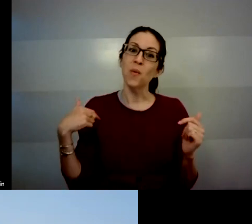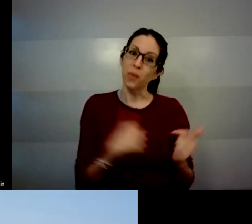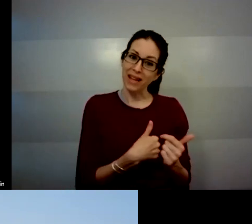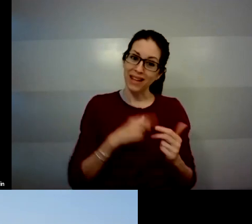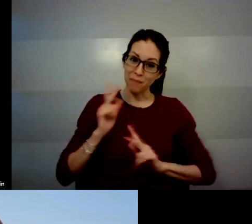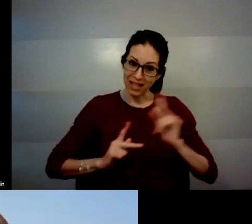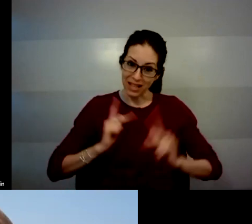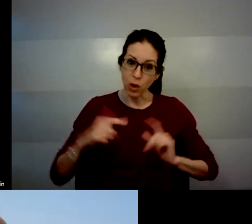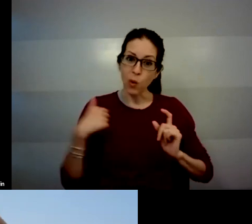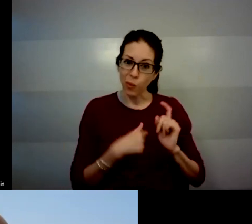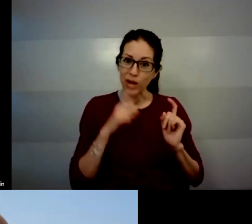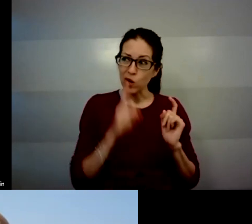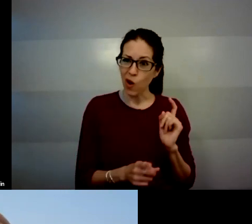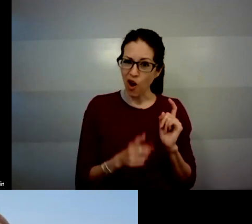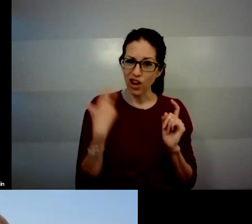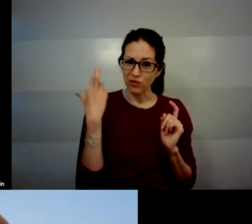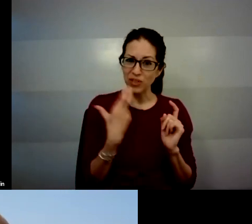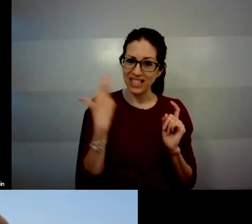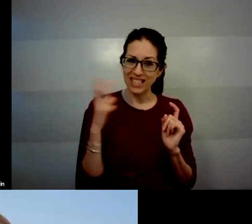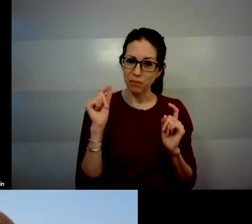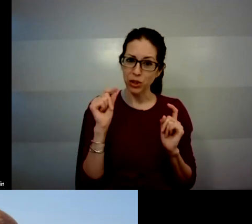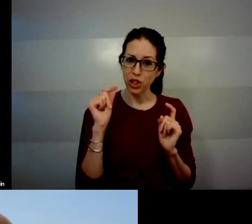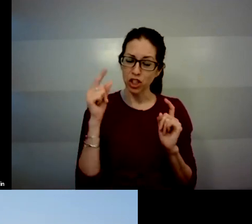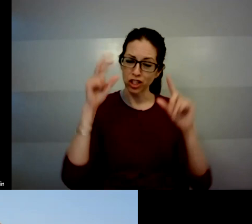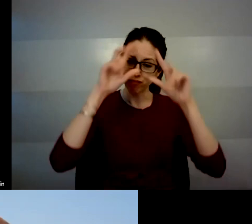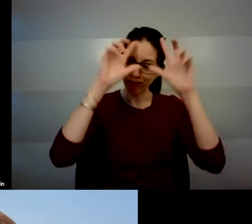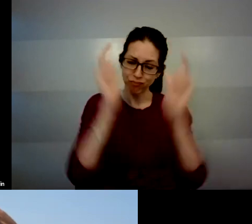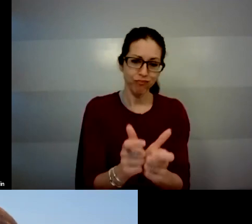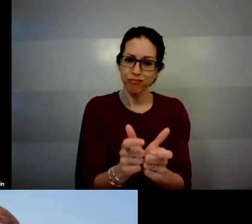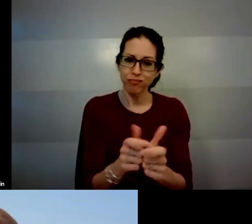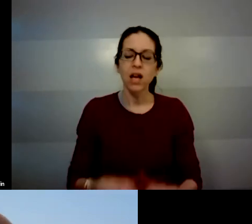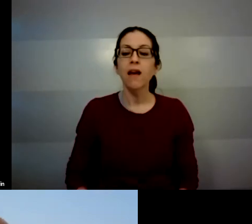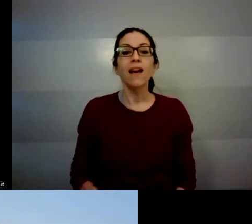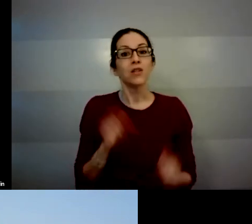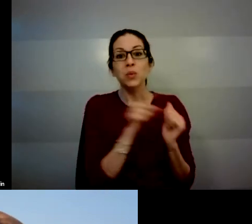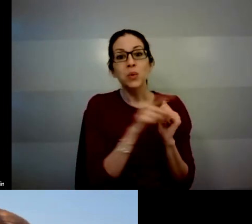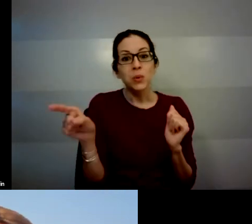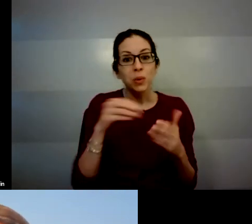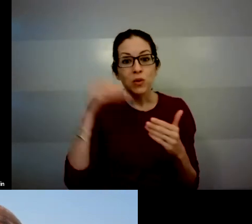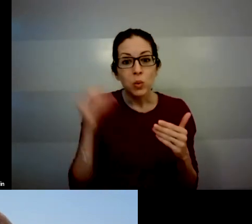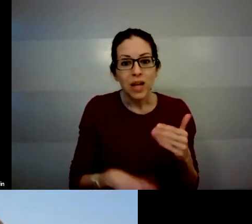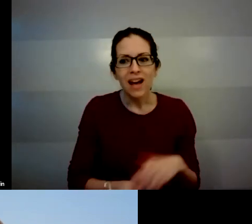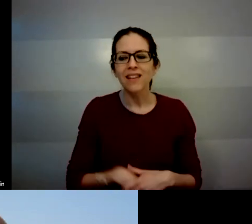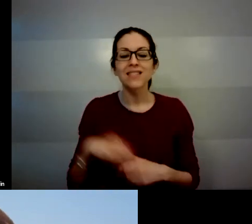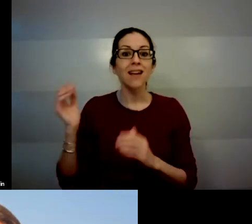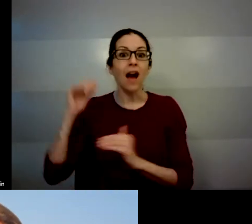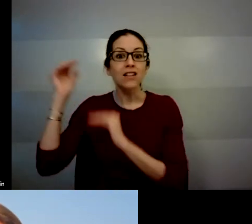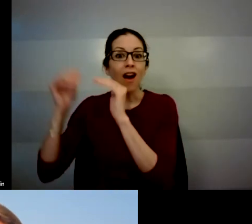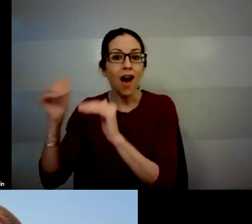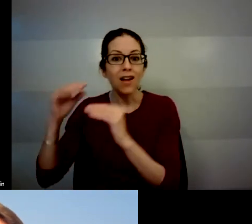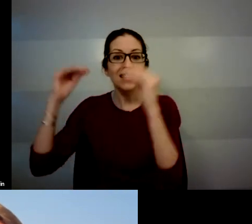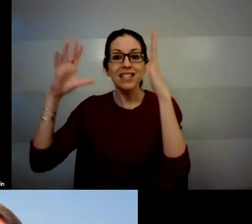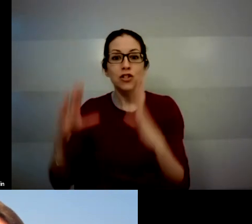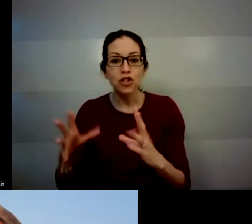these birds are going through these population declines. So all of you as students out there, or any adults that are